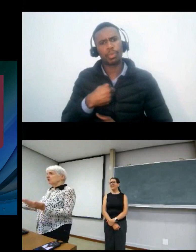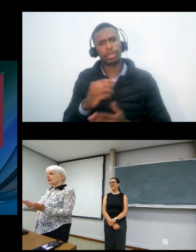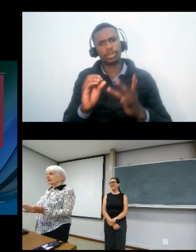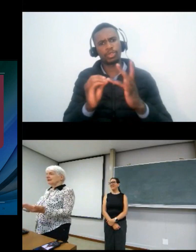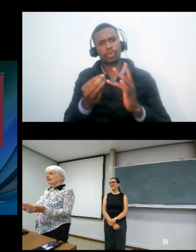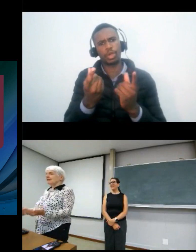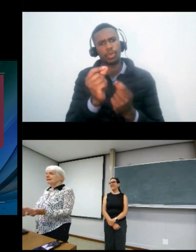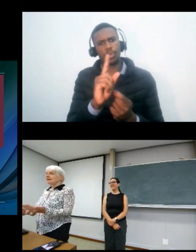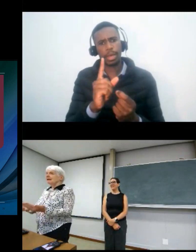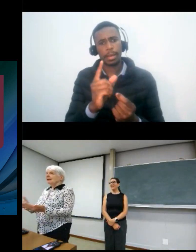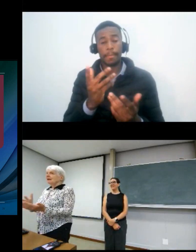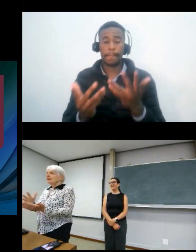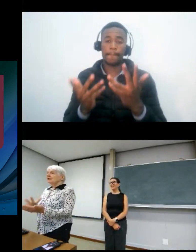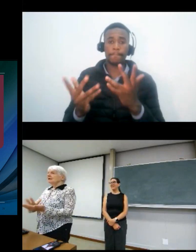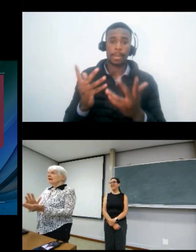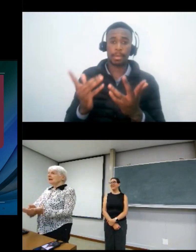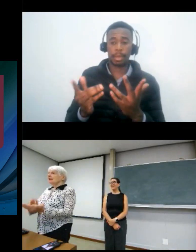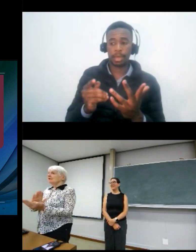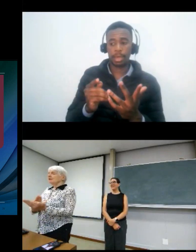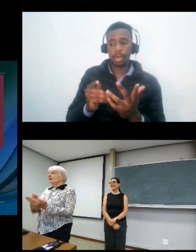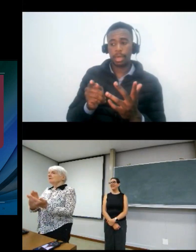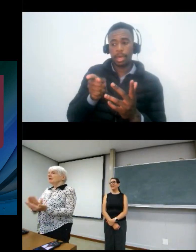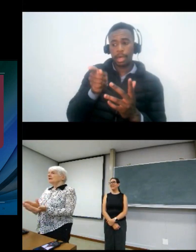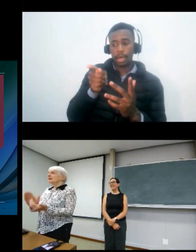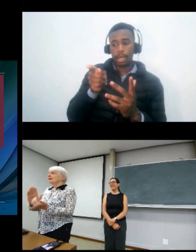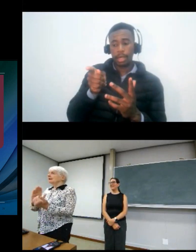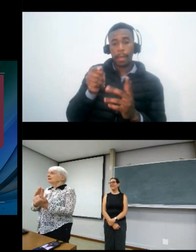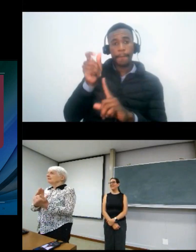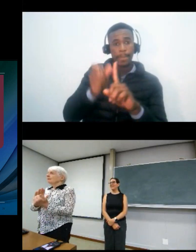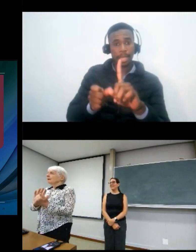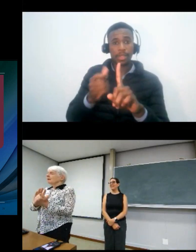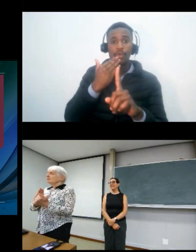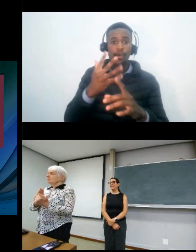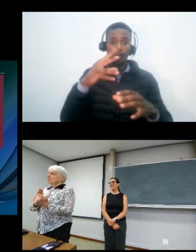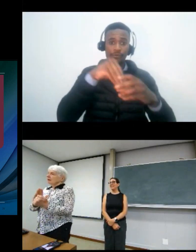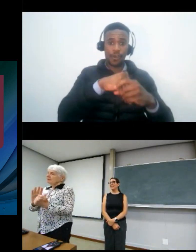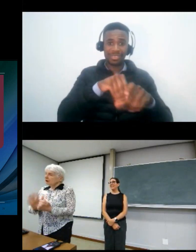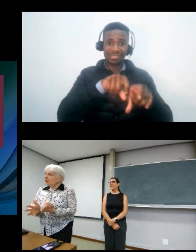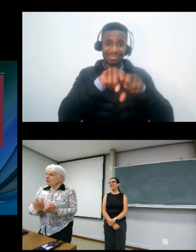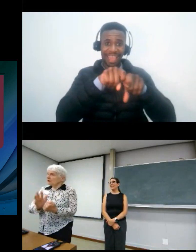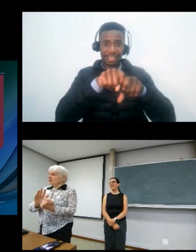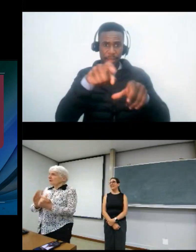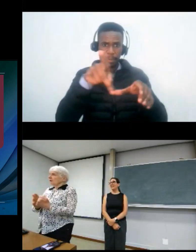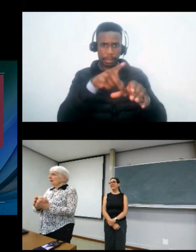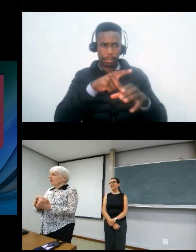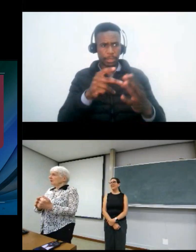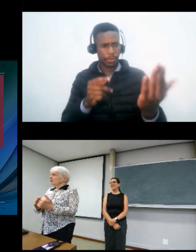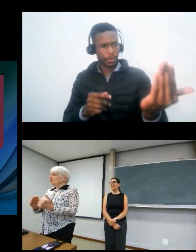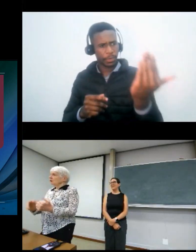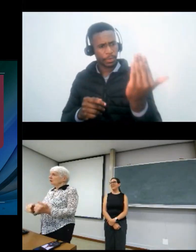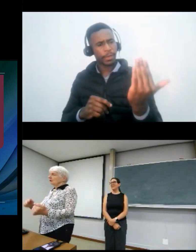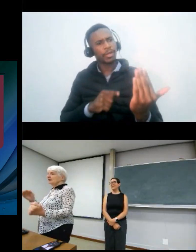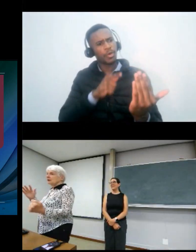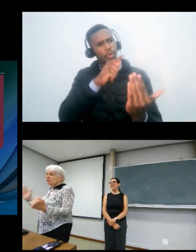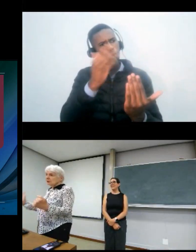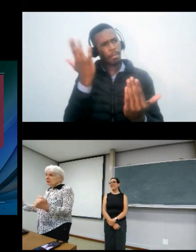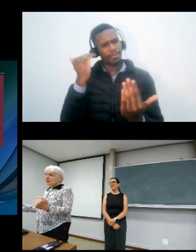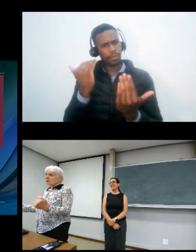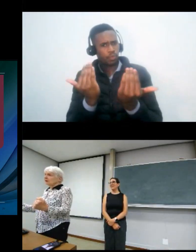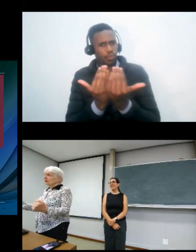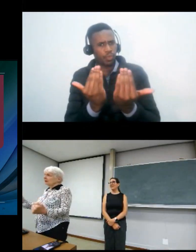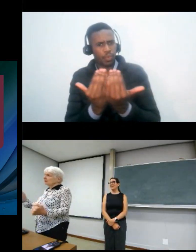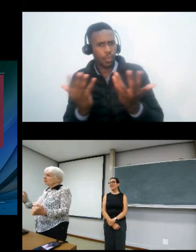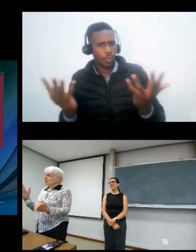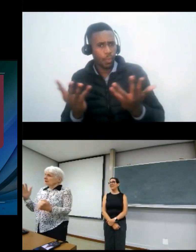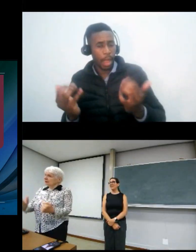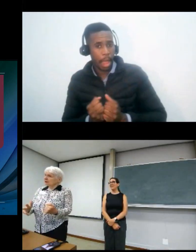a participant has attended did have a mainly Afrikaans spoken language or a